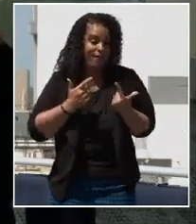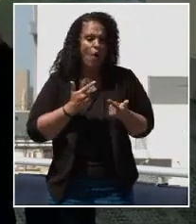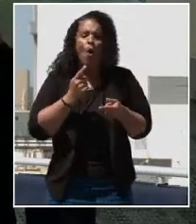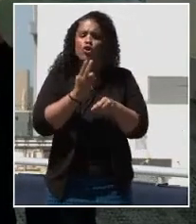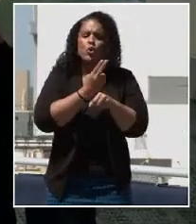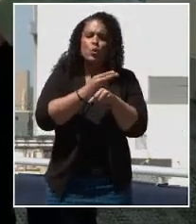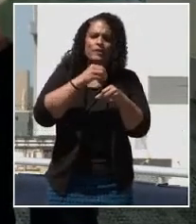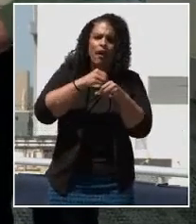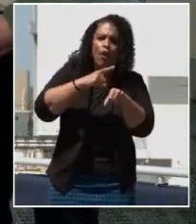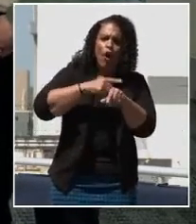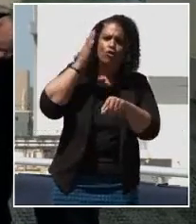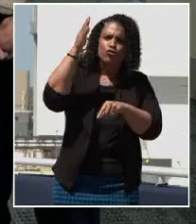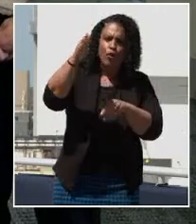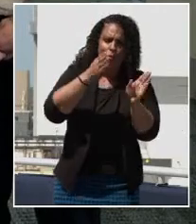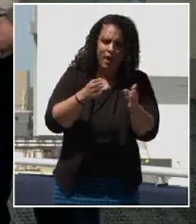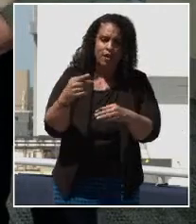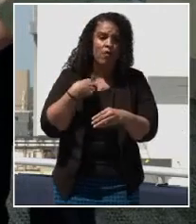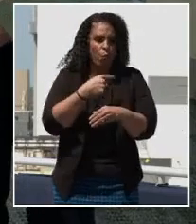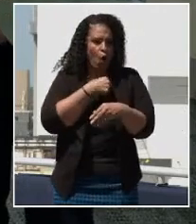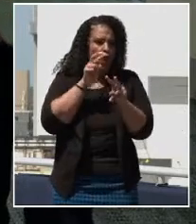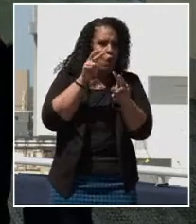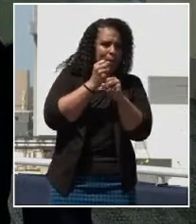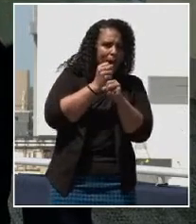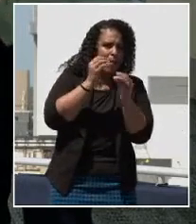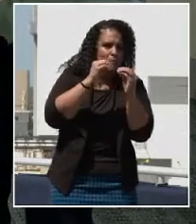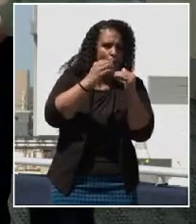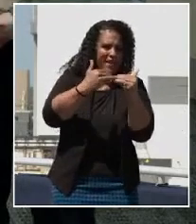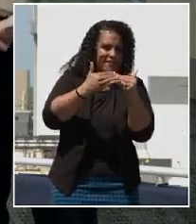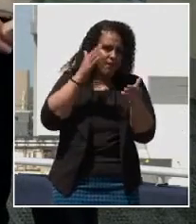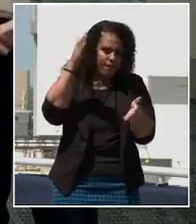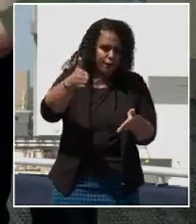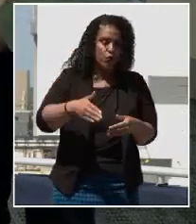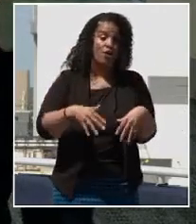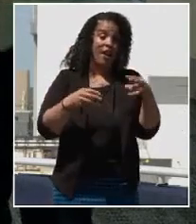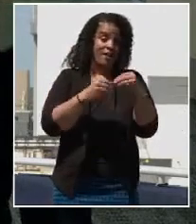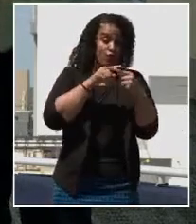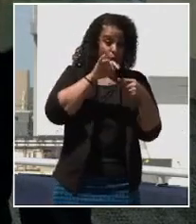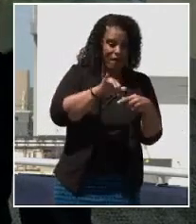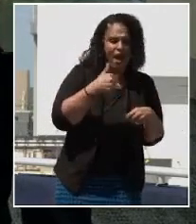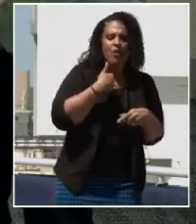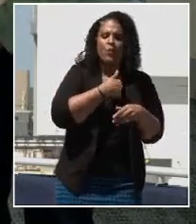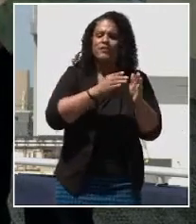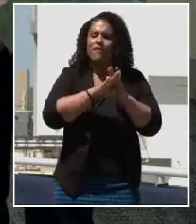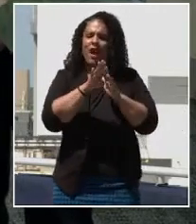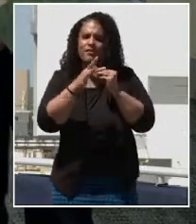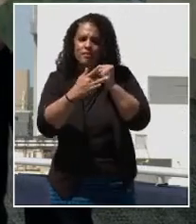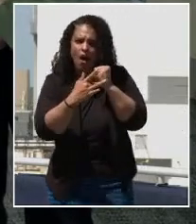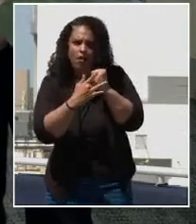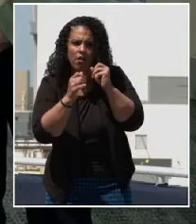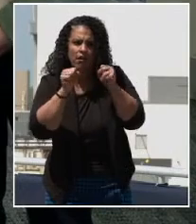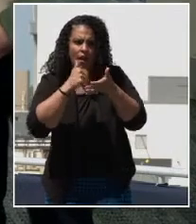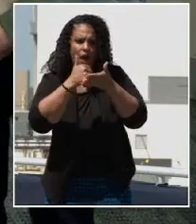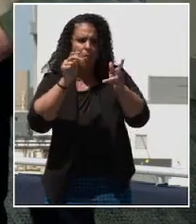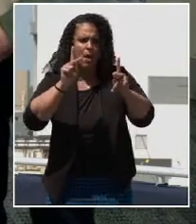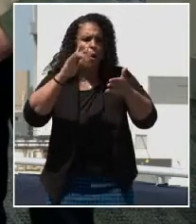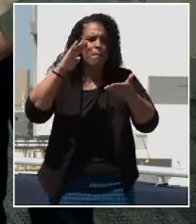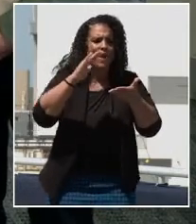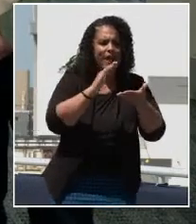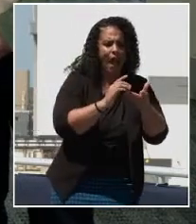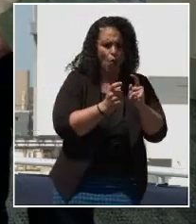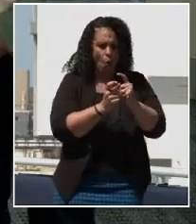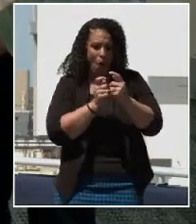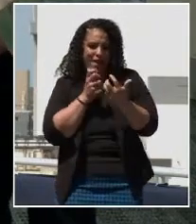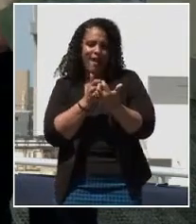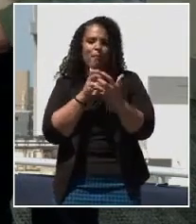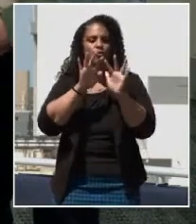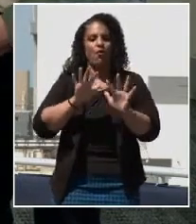used in long-term planning and we're working to make that easier in the future in addition we also develop technologies that can help people mitigate or adapt